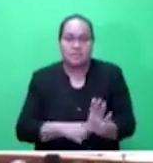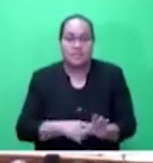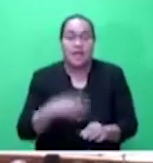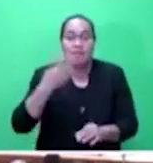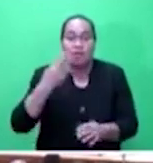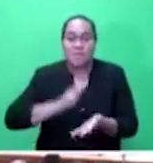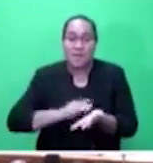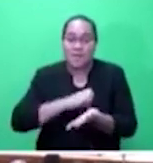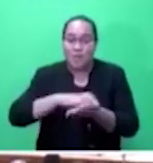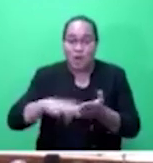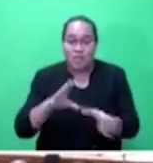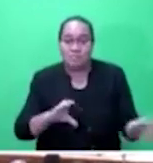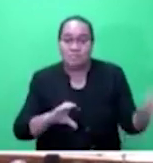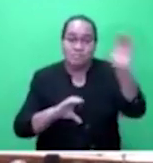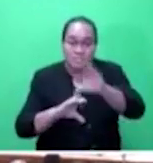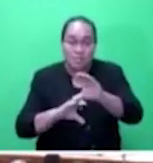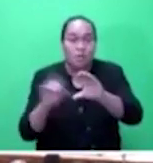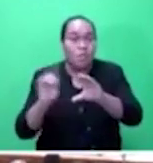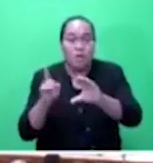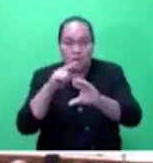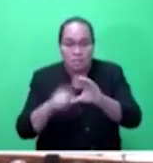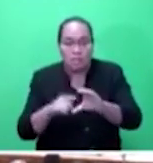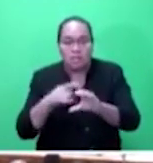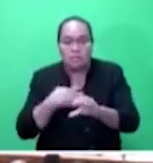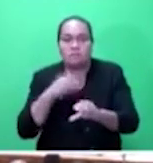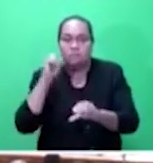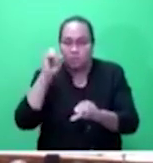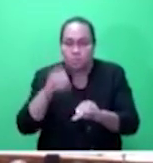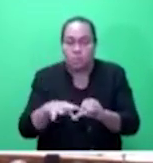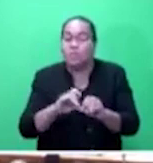top-up will put more